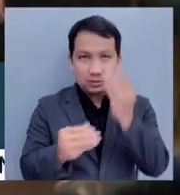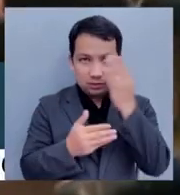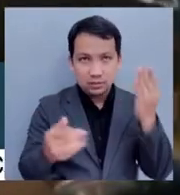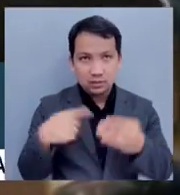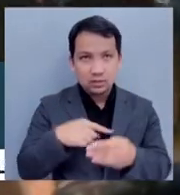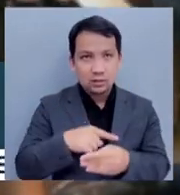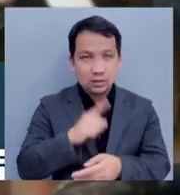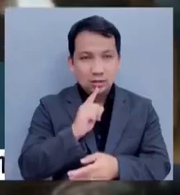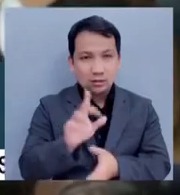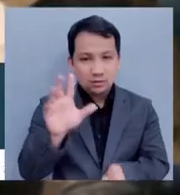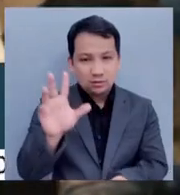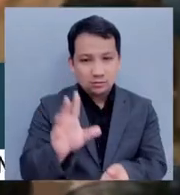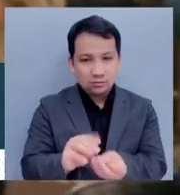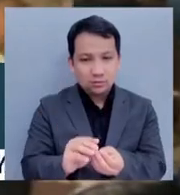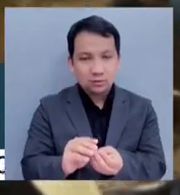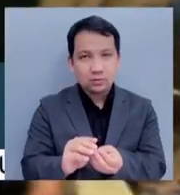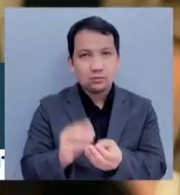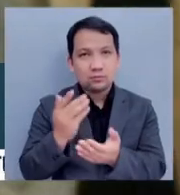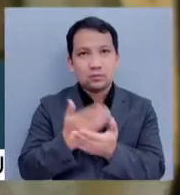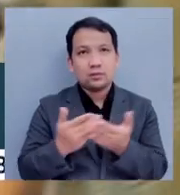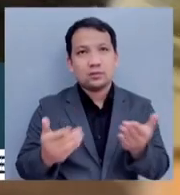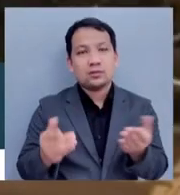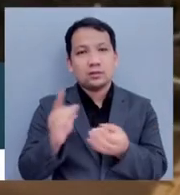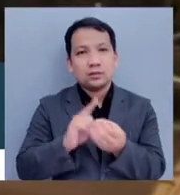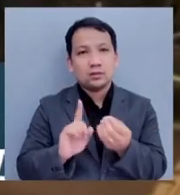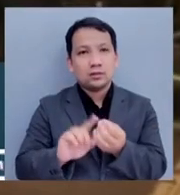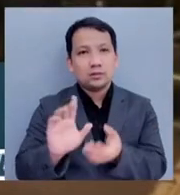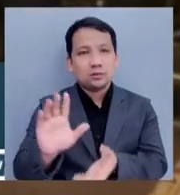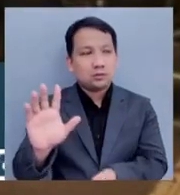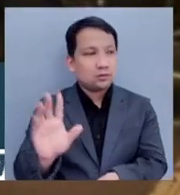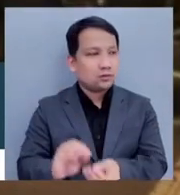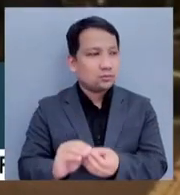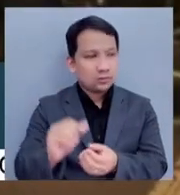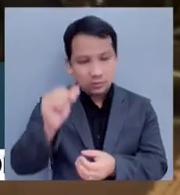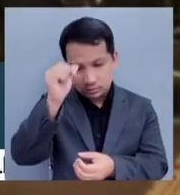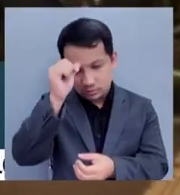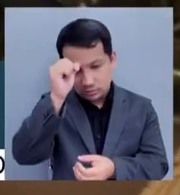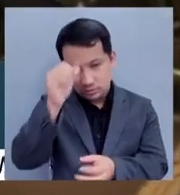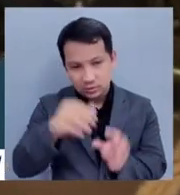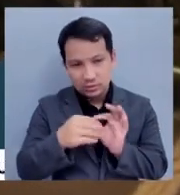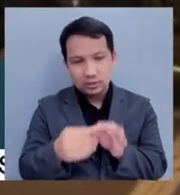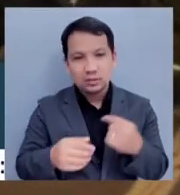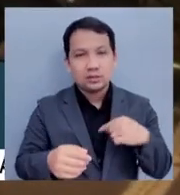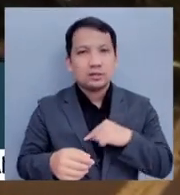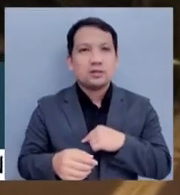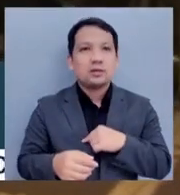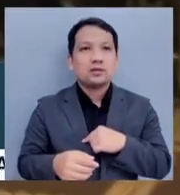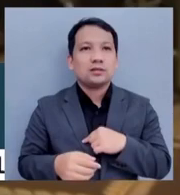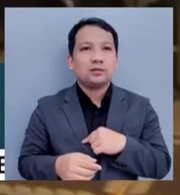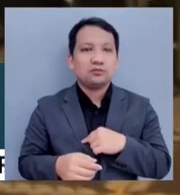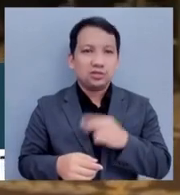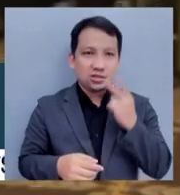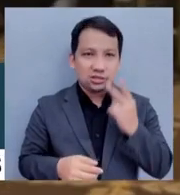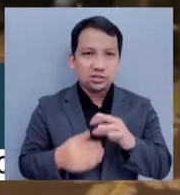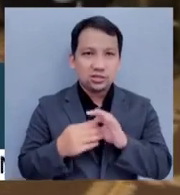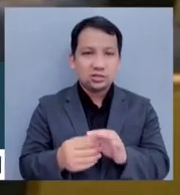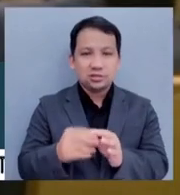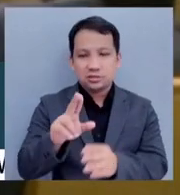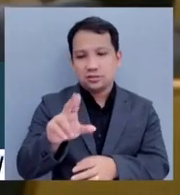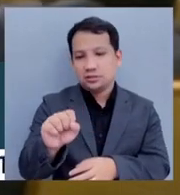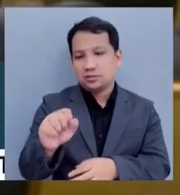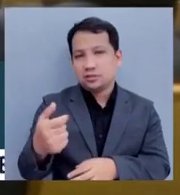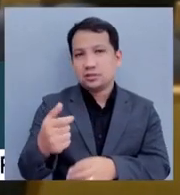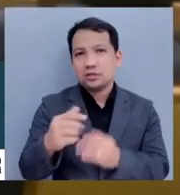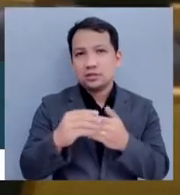2022 bilateral trade between the Philippines and India, raking in $3 billion. CIAP